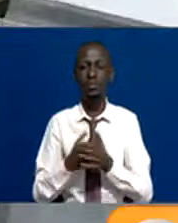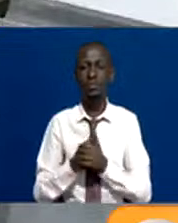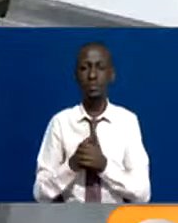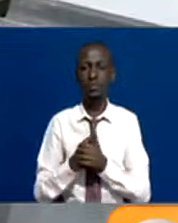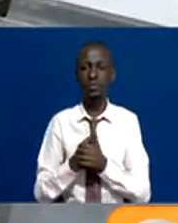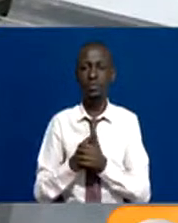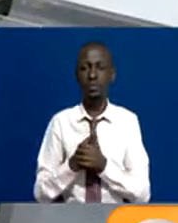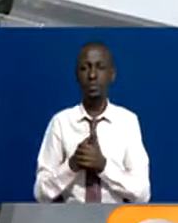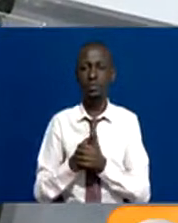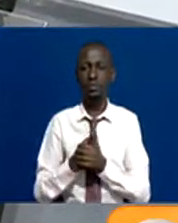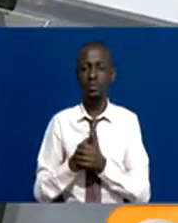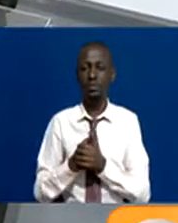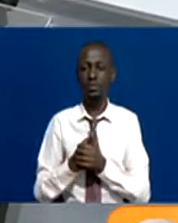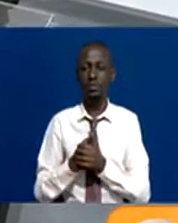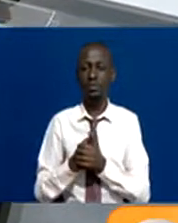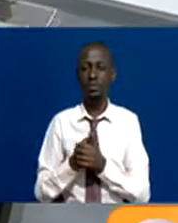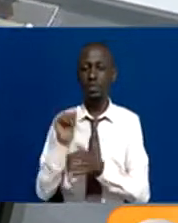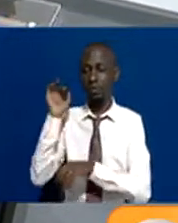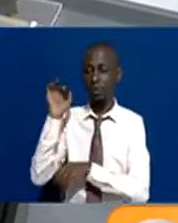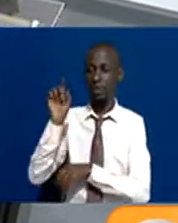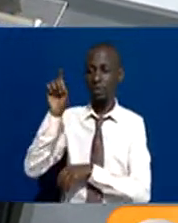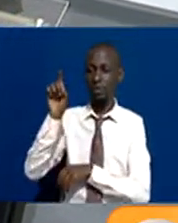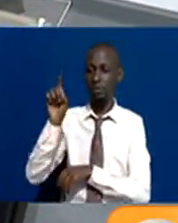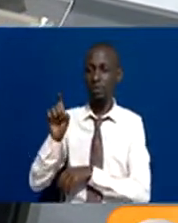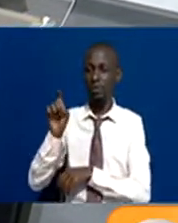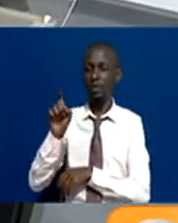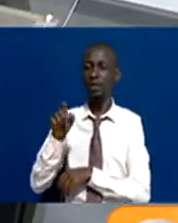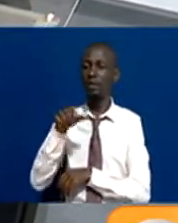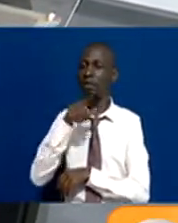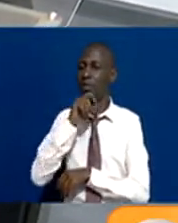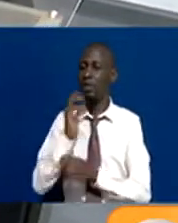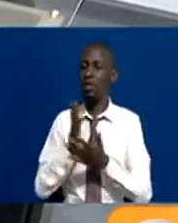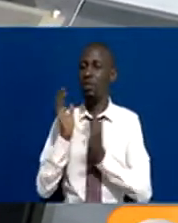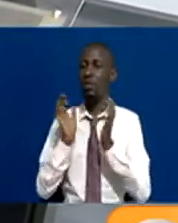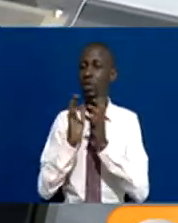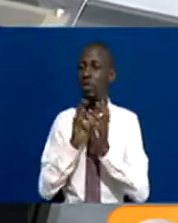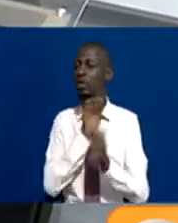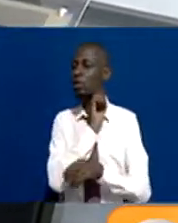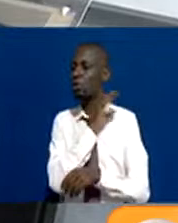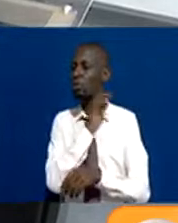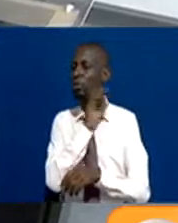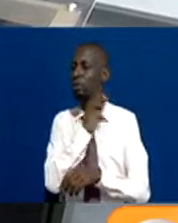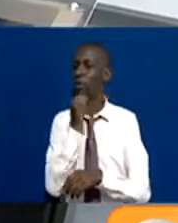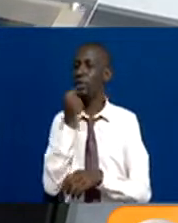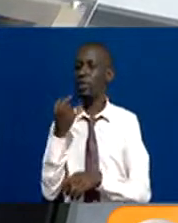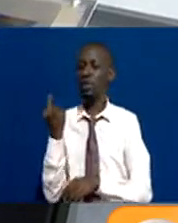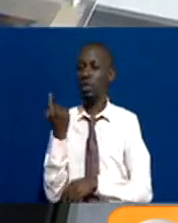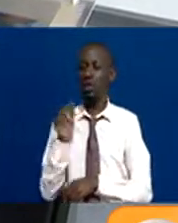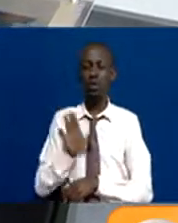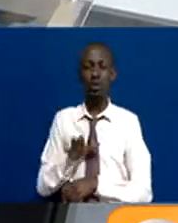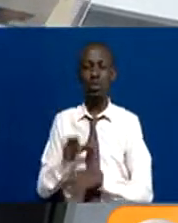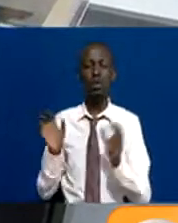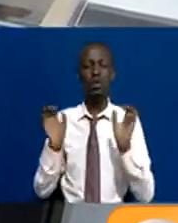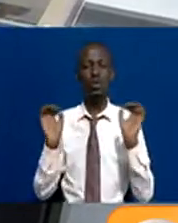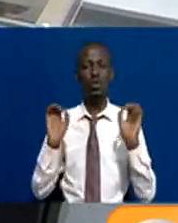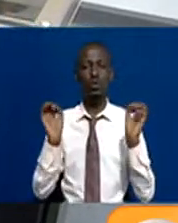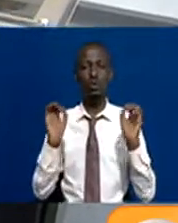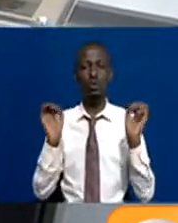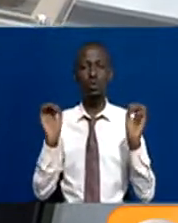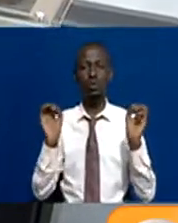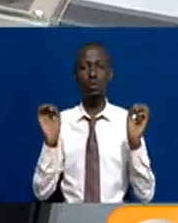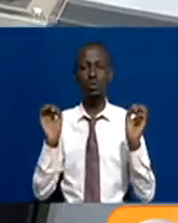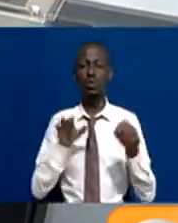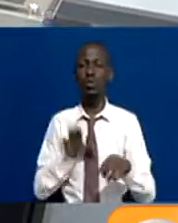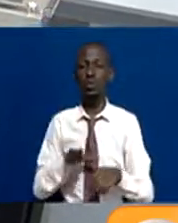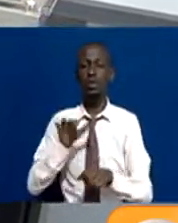bring this up, Dr. Shako, because I'm seeing the men complaining online, saying, look, women are not the only victims. And we know that women are the